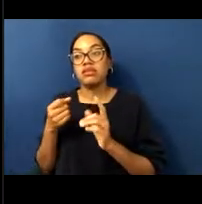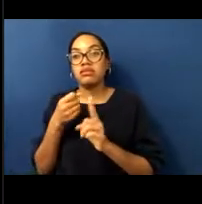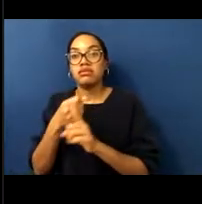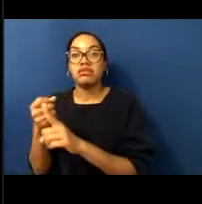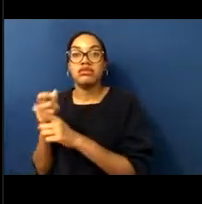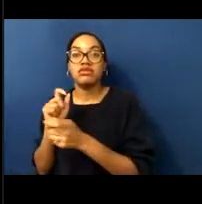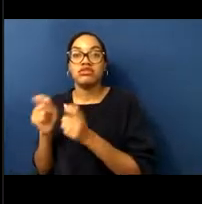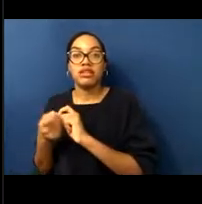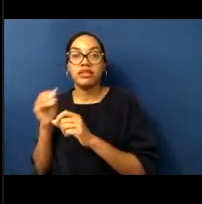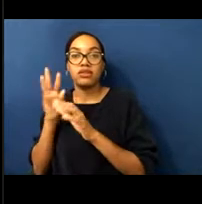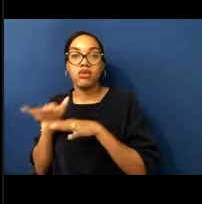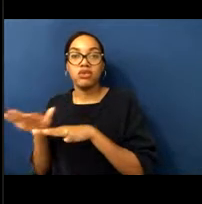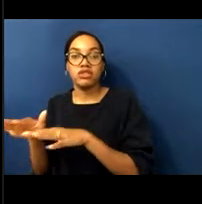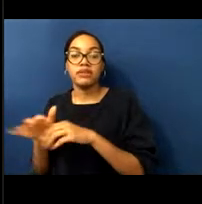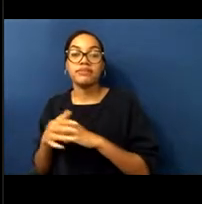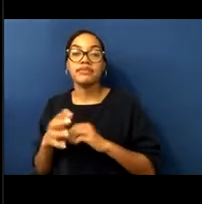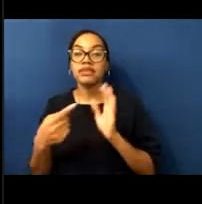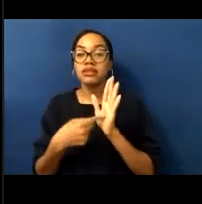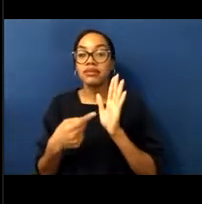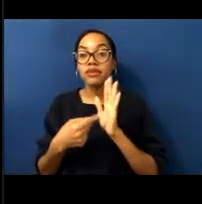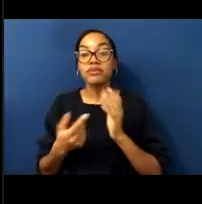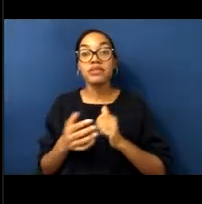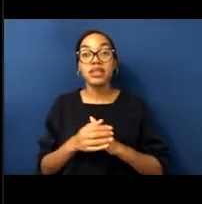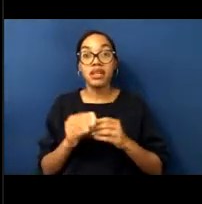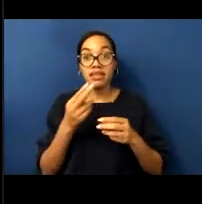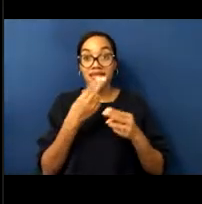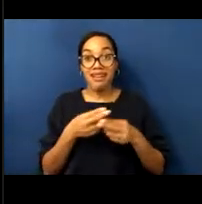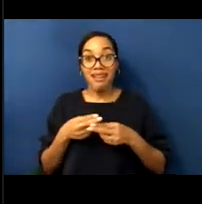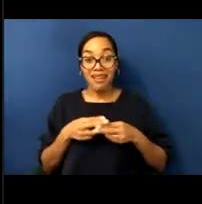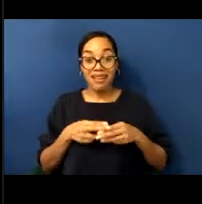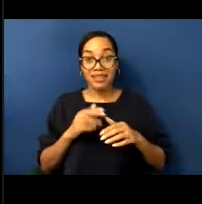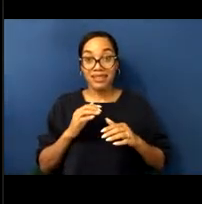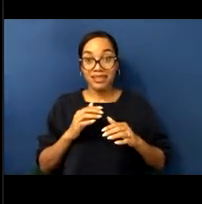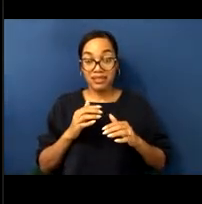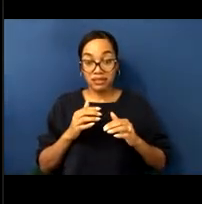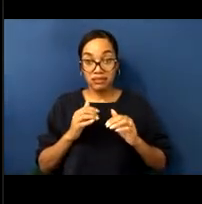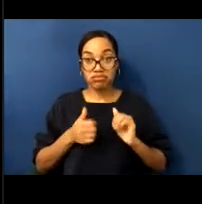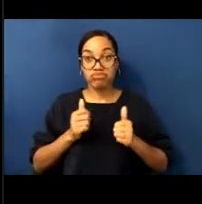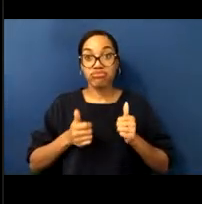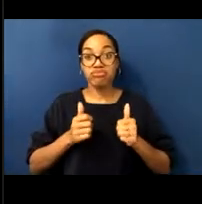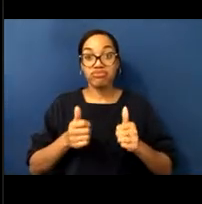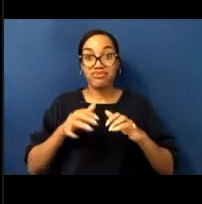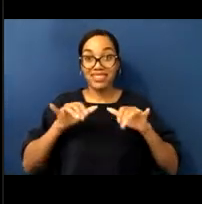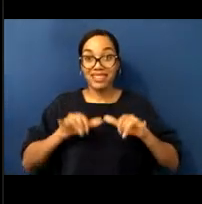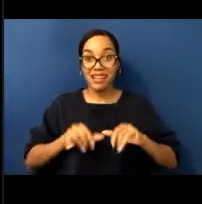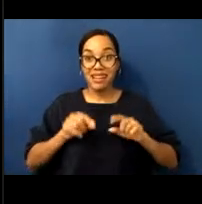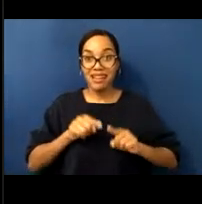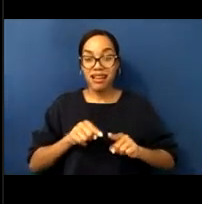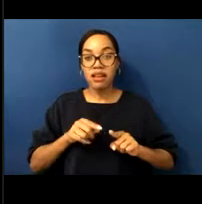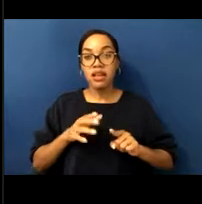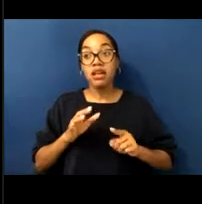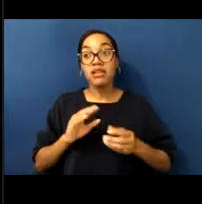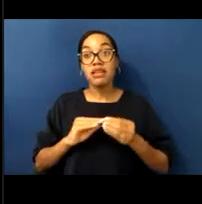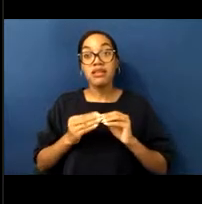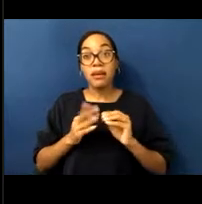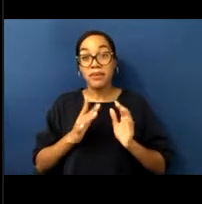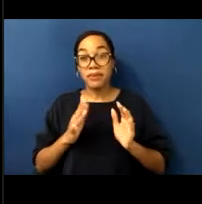produced under current conditions versus 100 years from now when things will obviously be much warmer. Next slide,